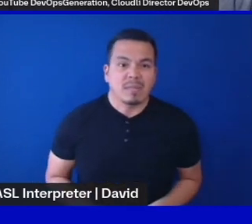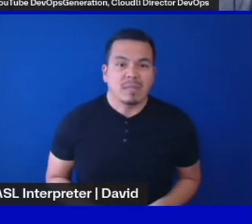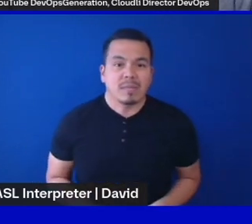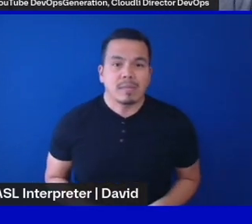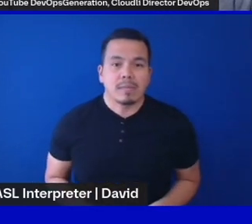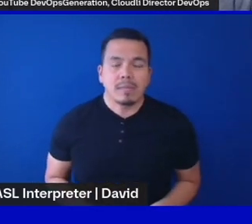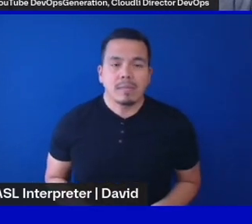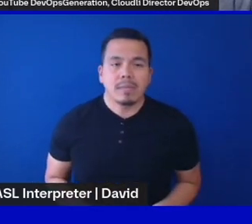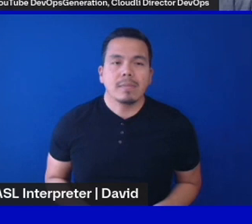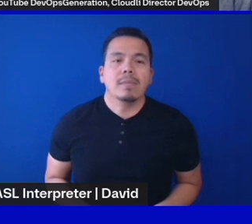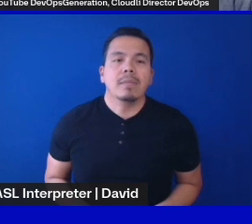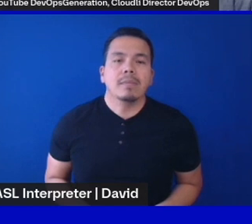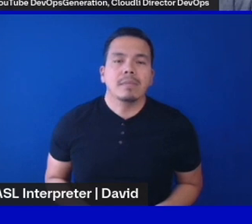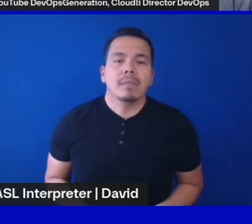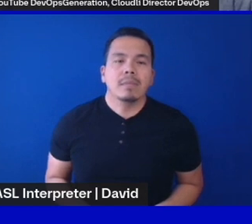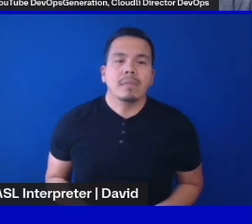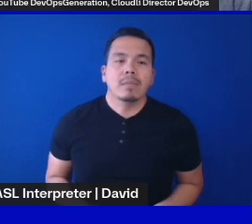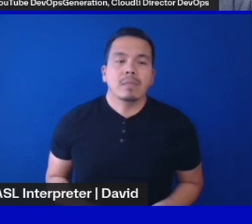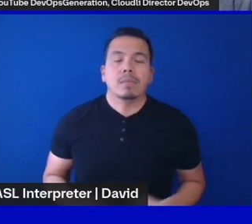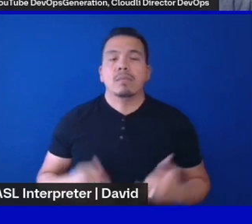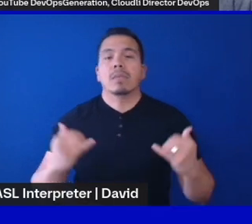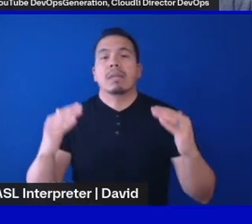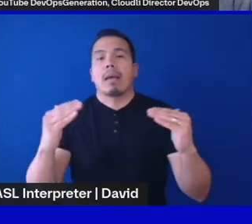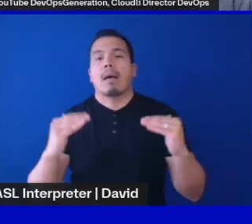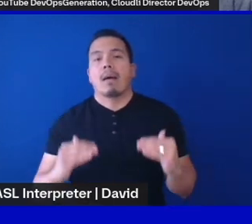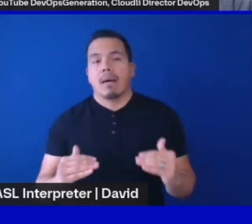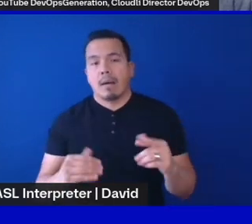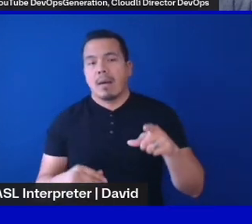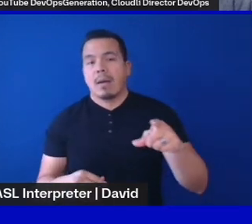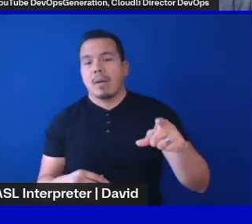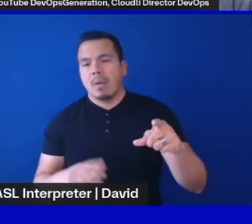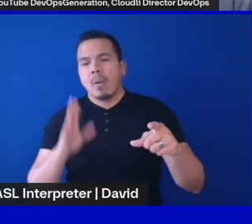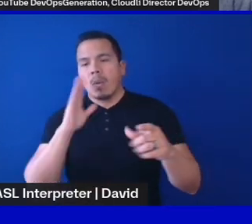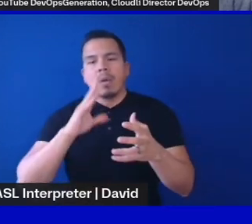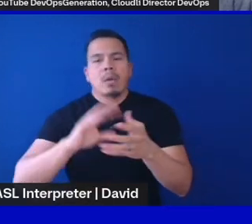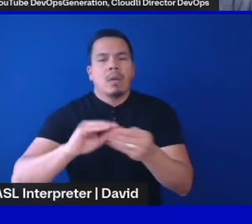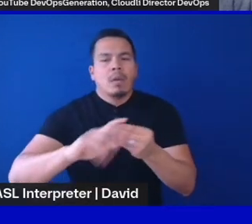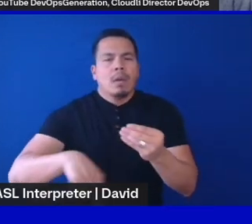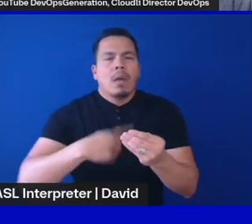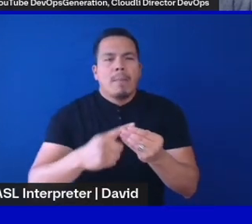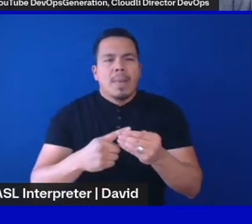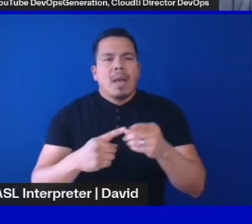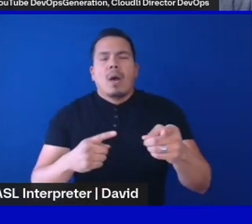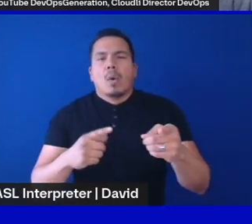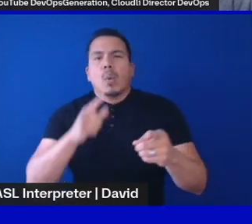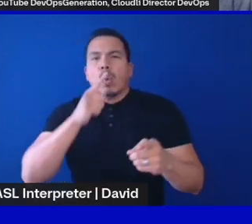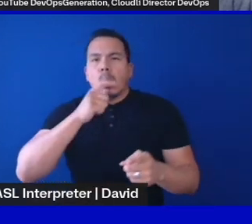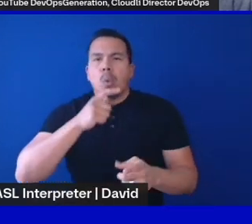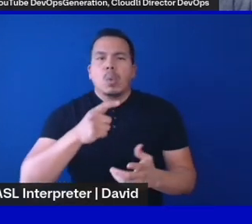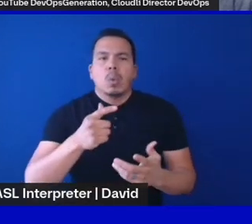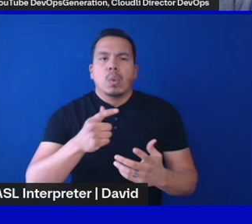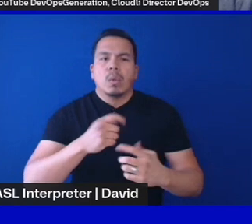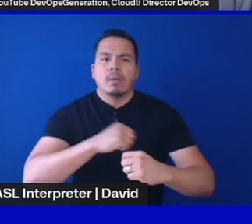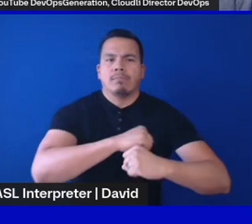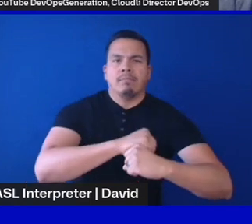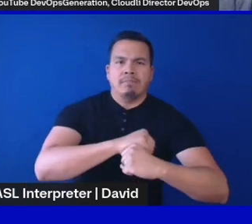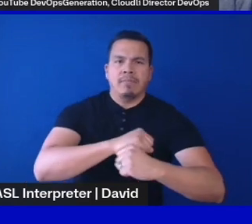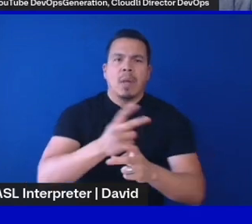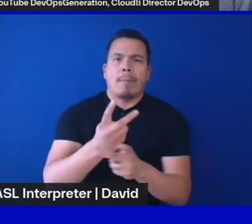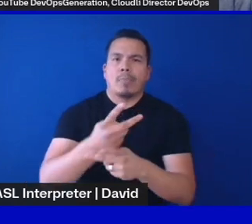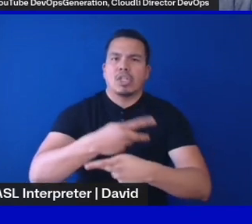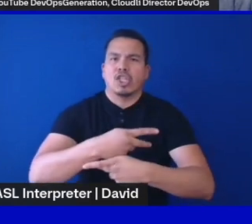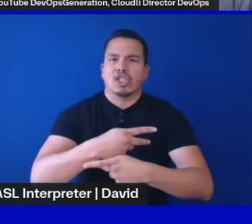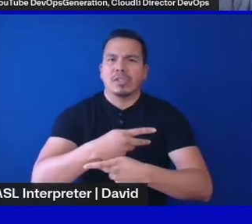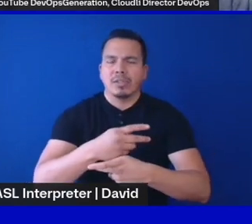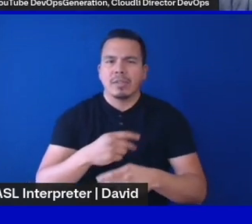So we're moving on, and we need to talk now about the gatekeepers of production. And what are